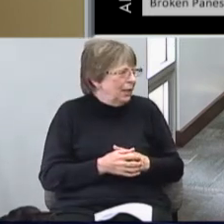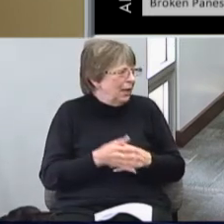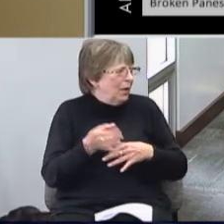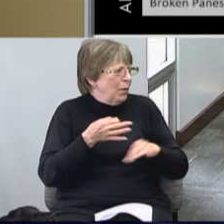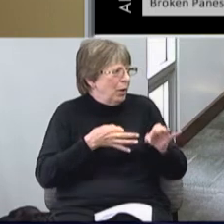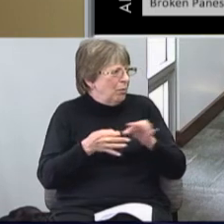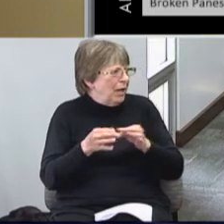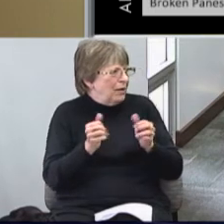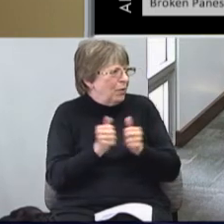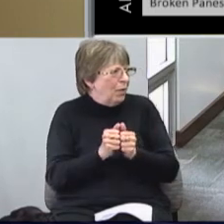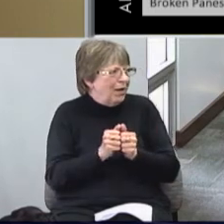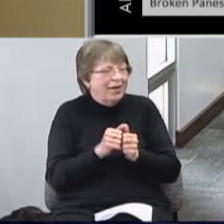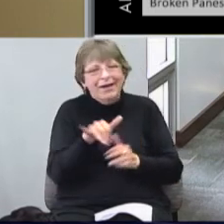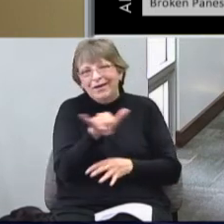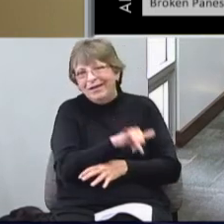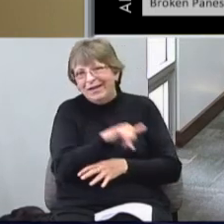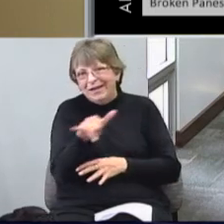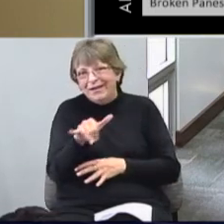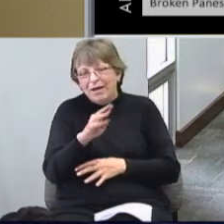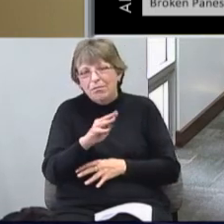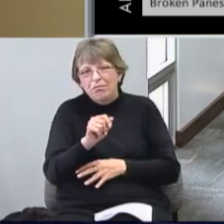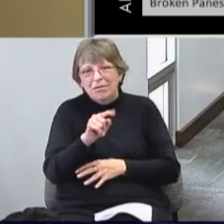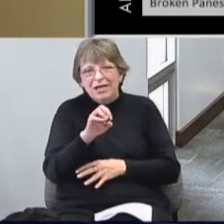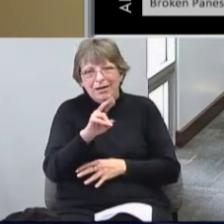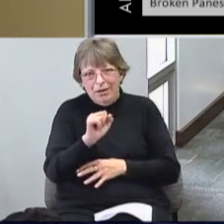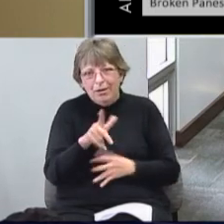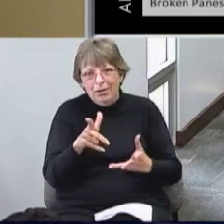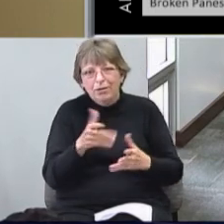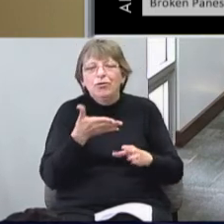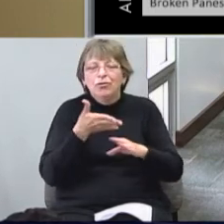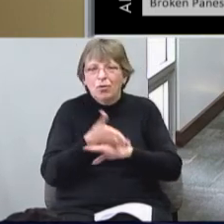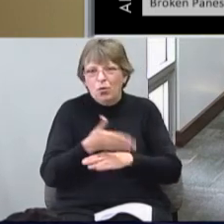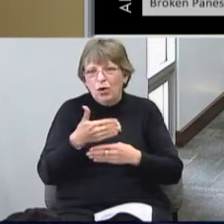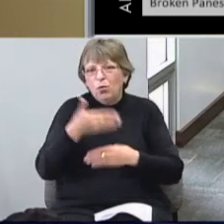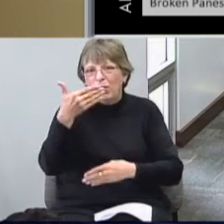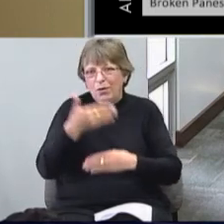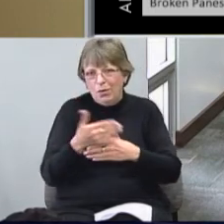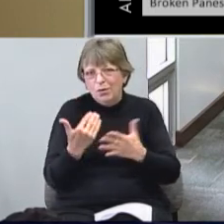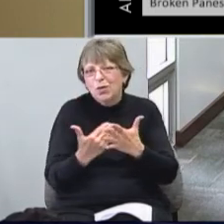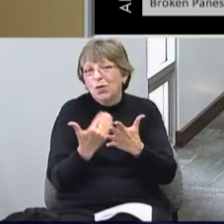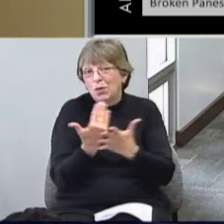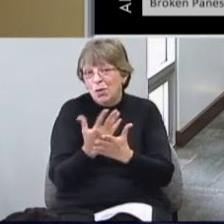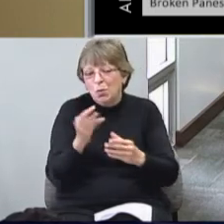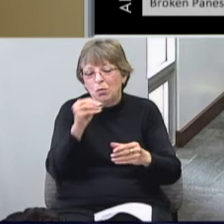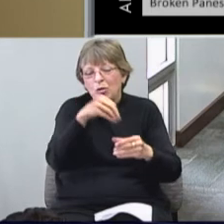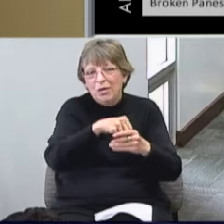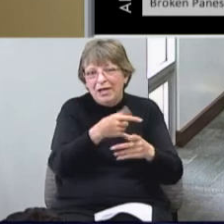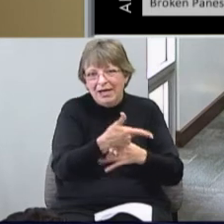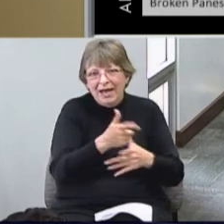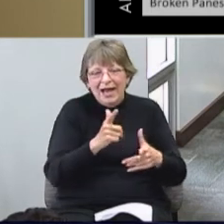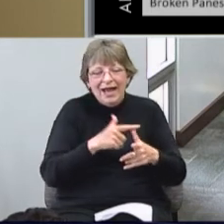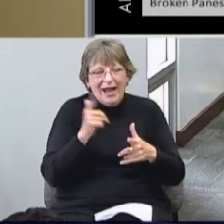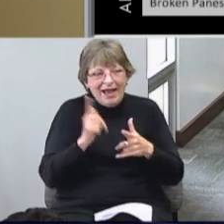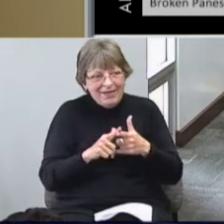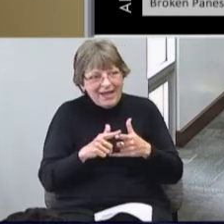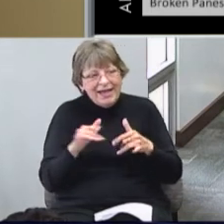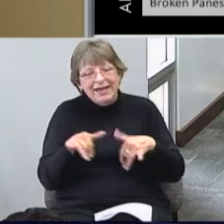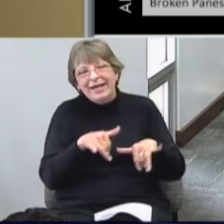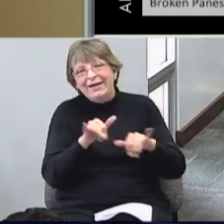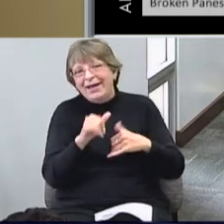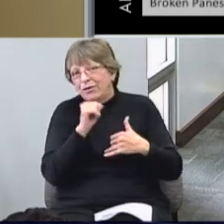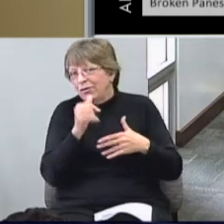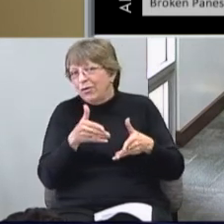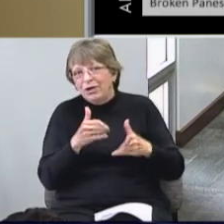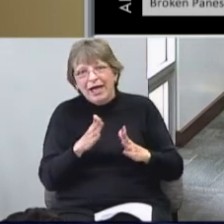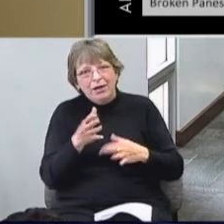them with like material. So put in wood replacement windows. And then really the Secretary of the Interior standards don't allow